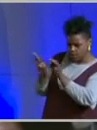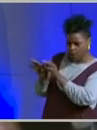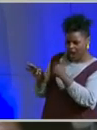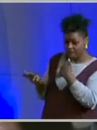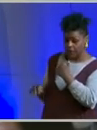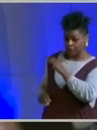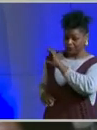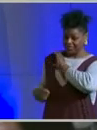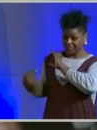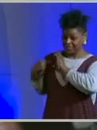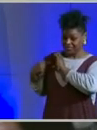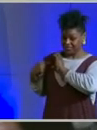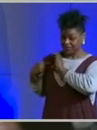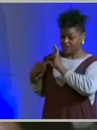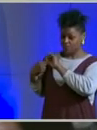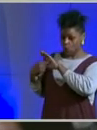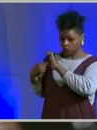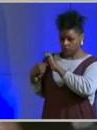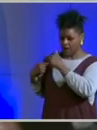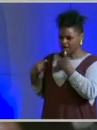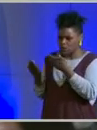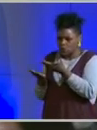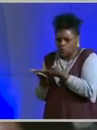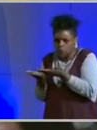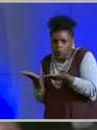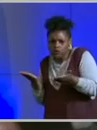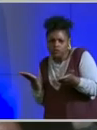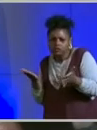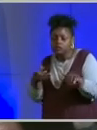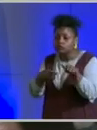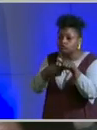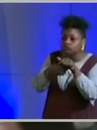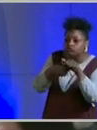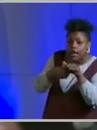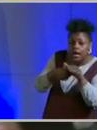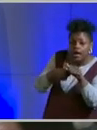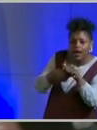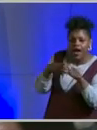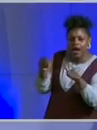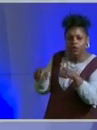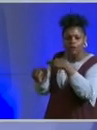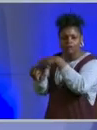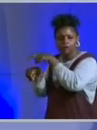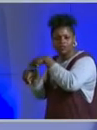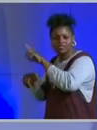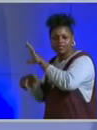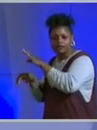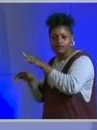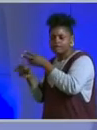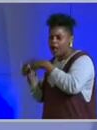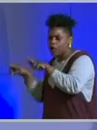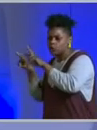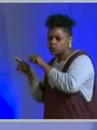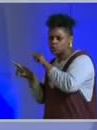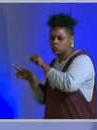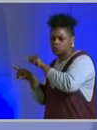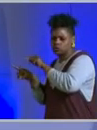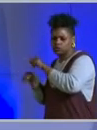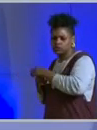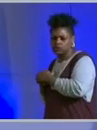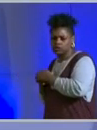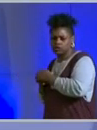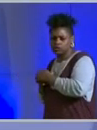force that is resourced, that is trained, and reflects the values of Washington, D.C. And we have been very focused